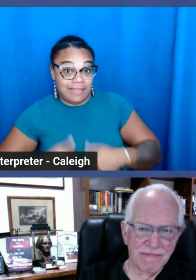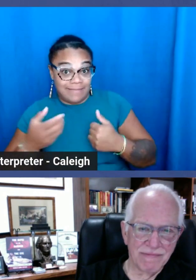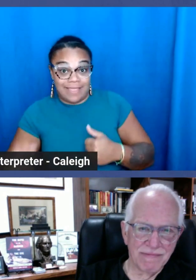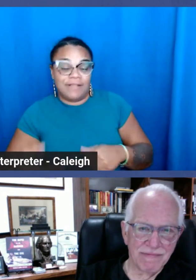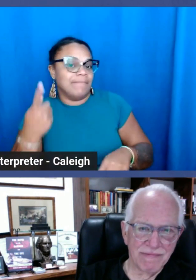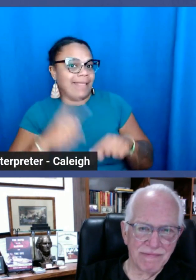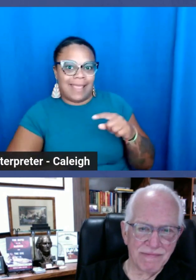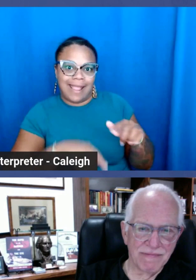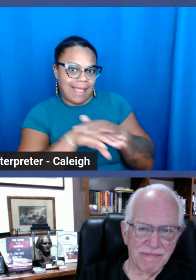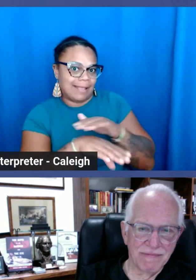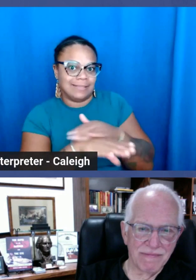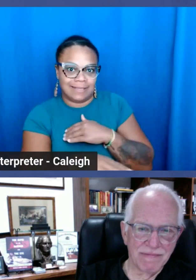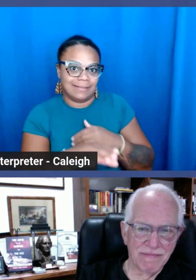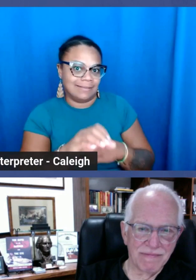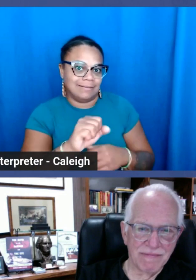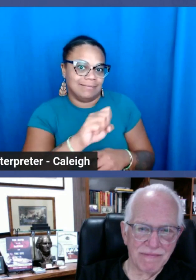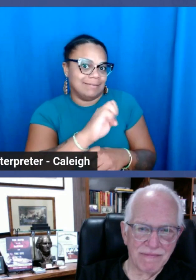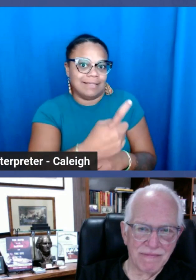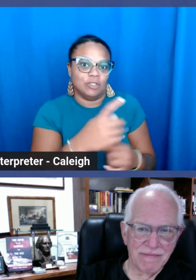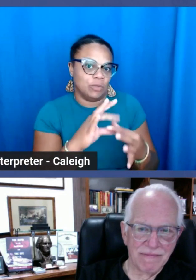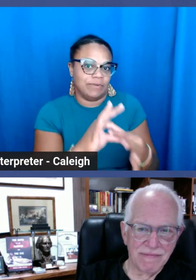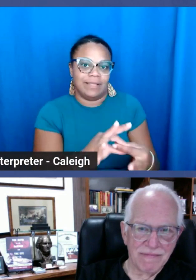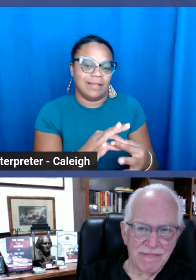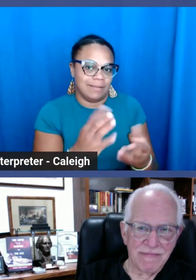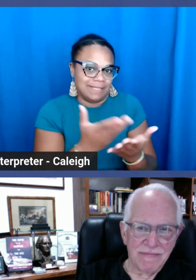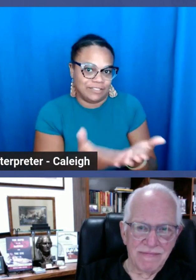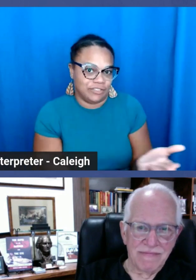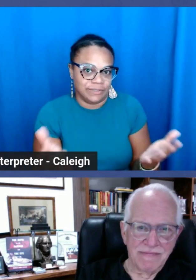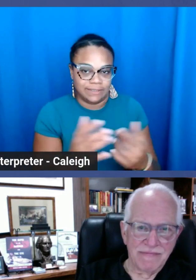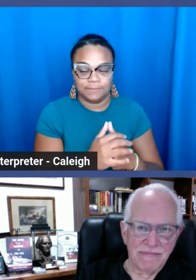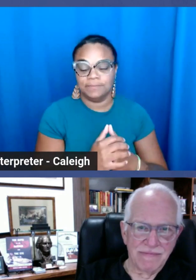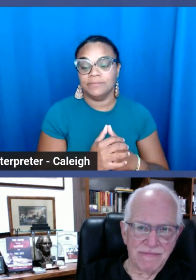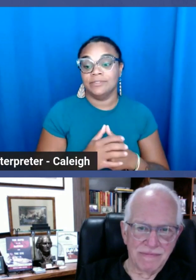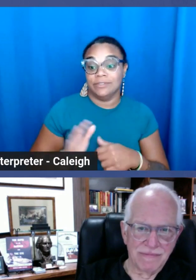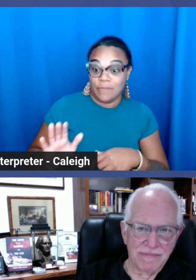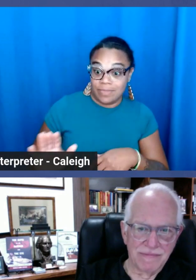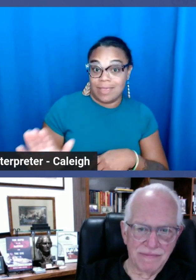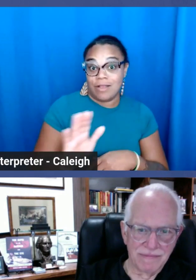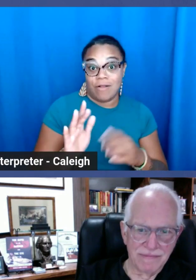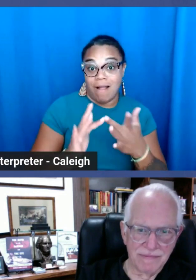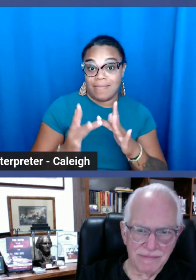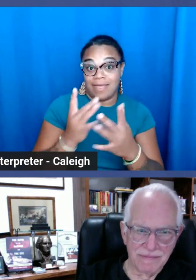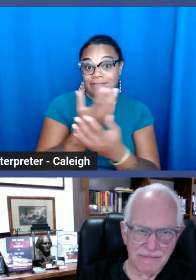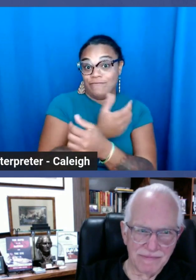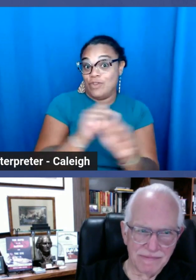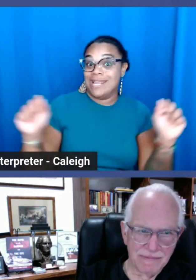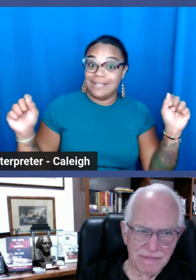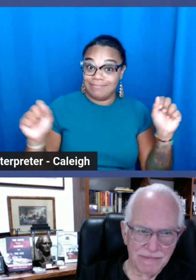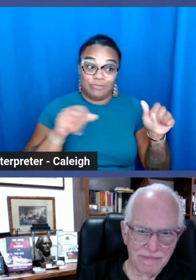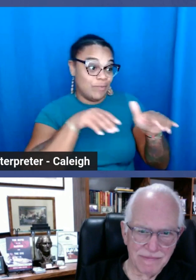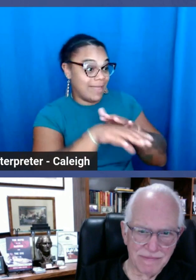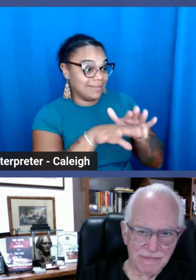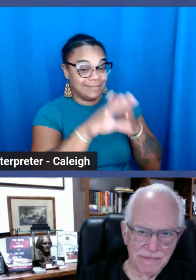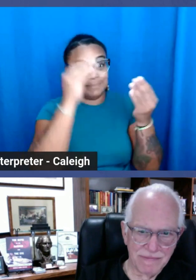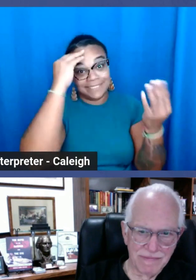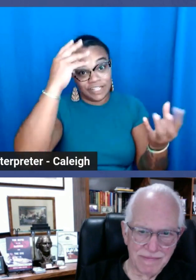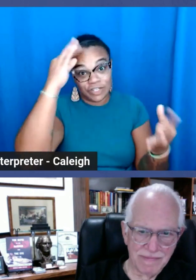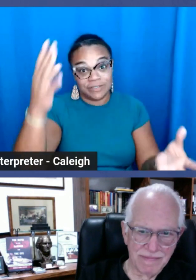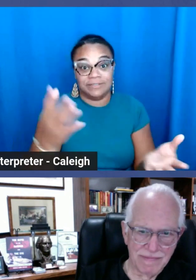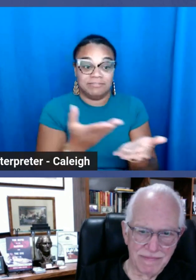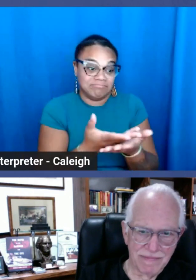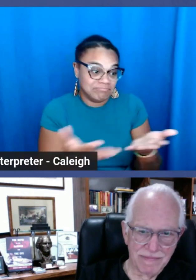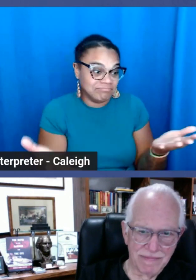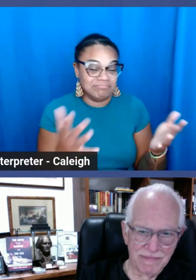those states. So the online freedom of those individuals to access the materials and the freedom of the